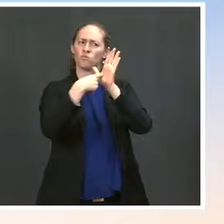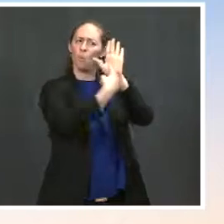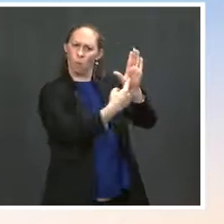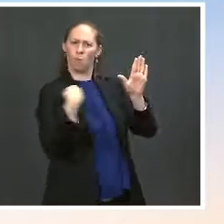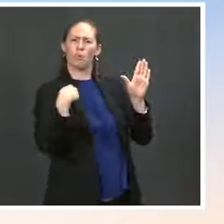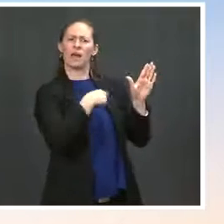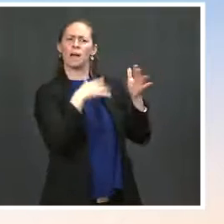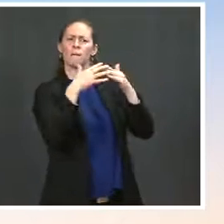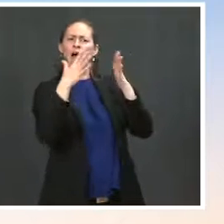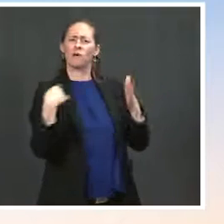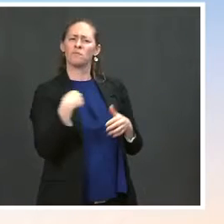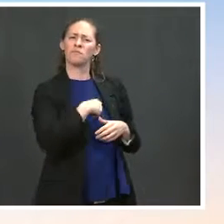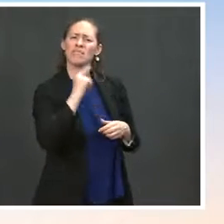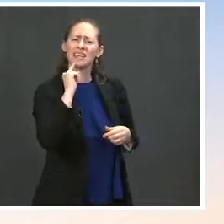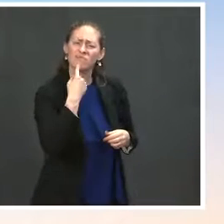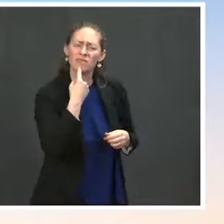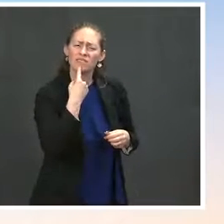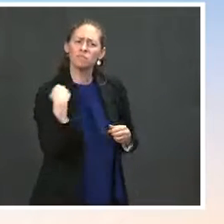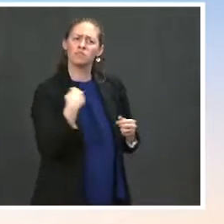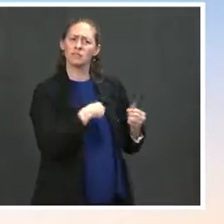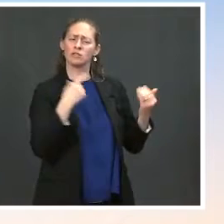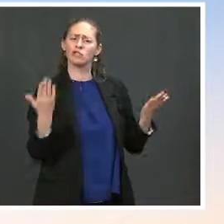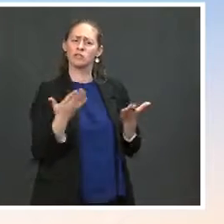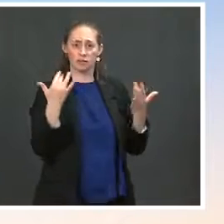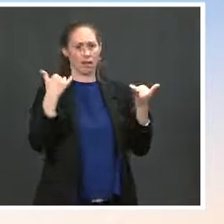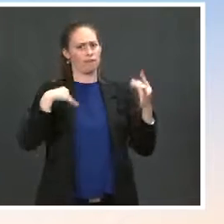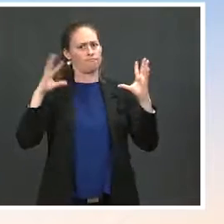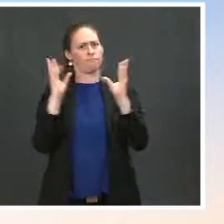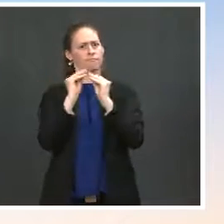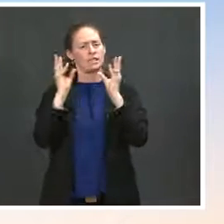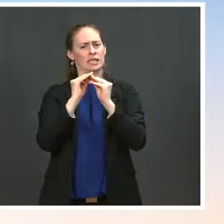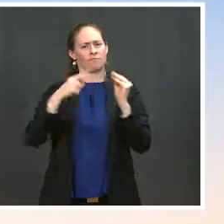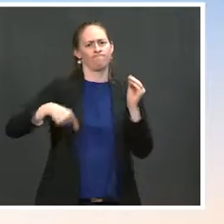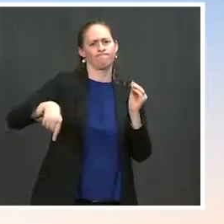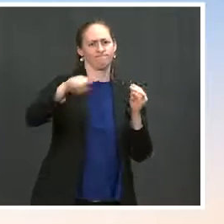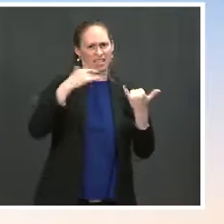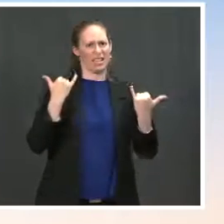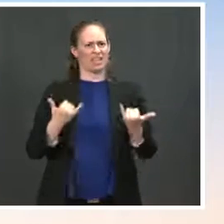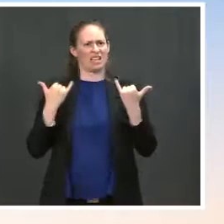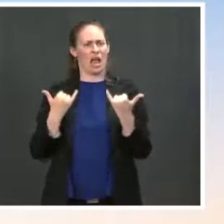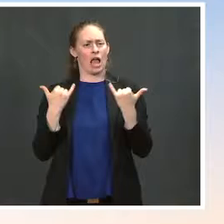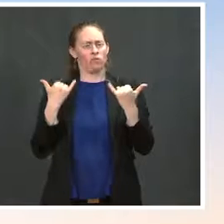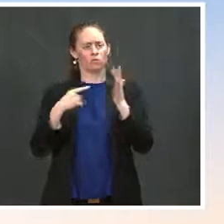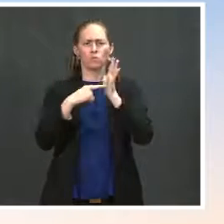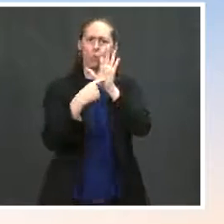that in many ways. And not in a chauvinistic,